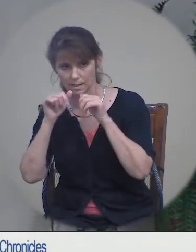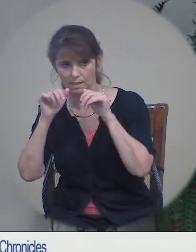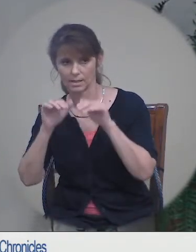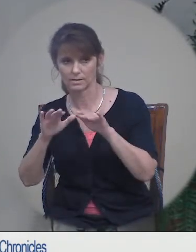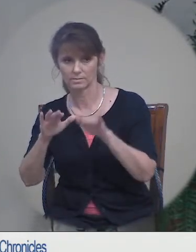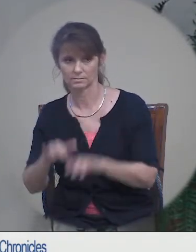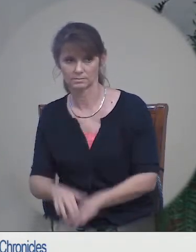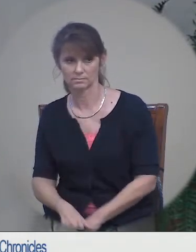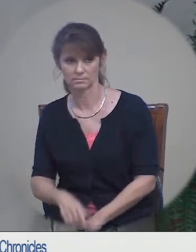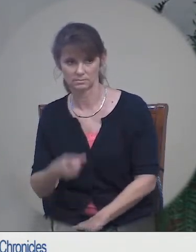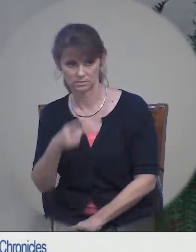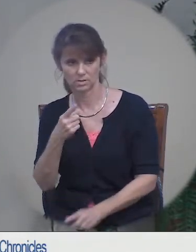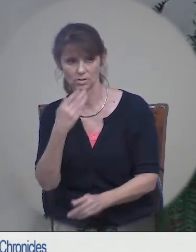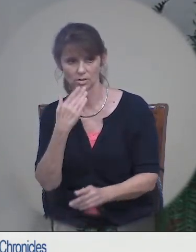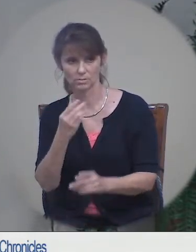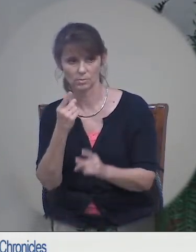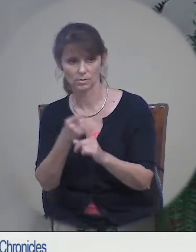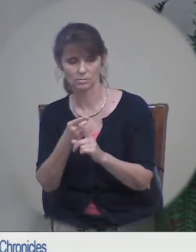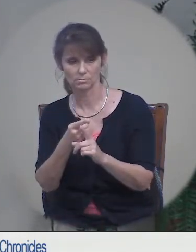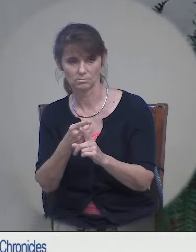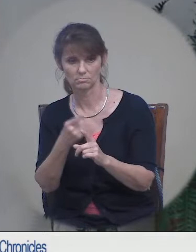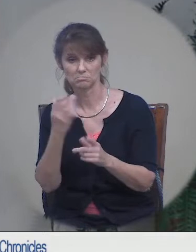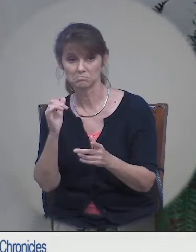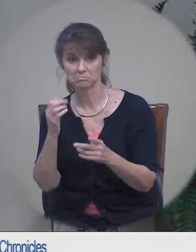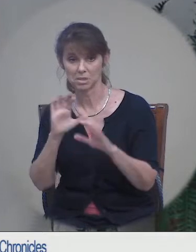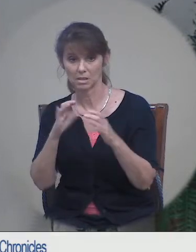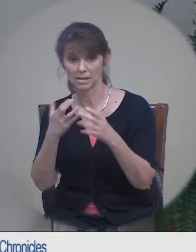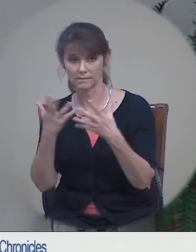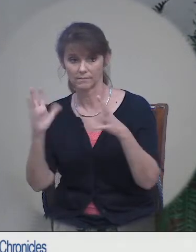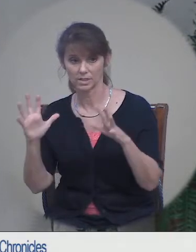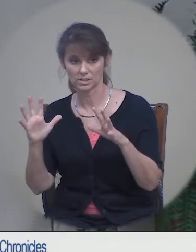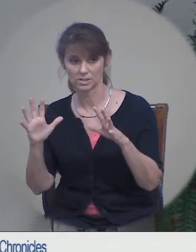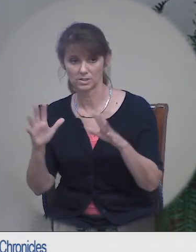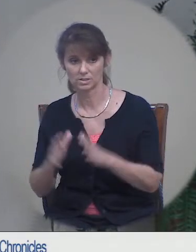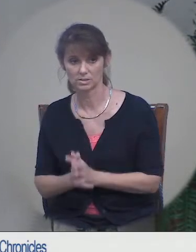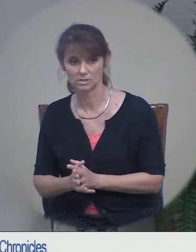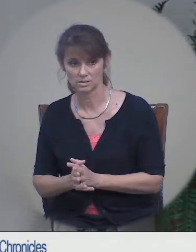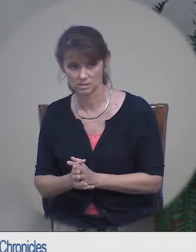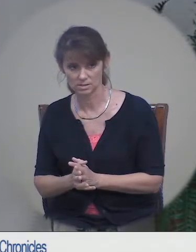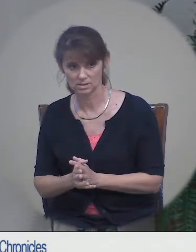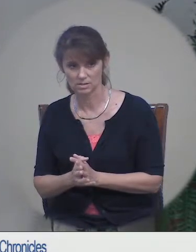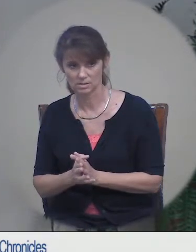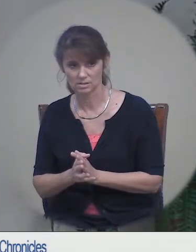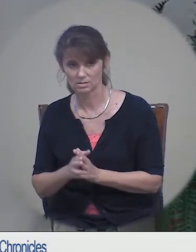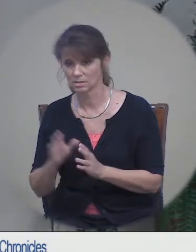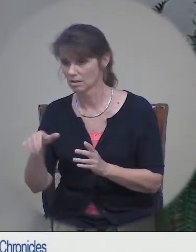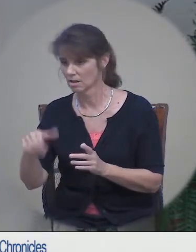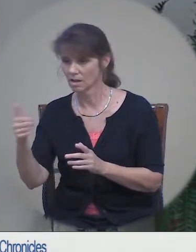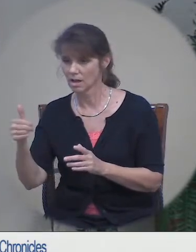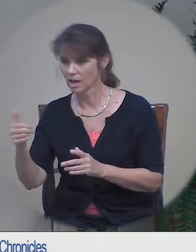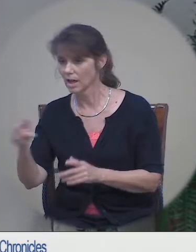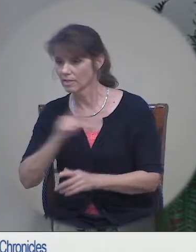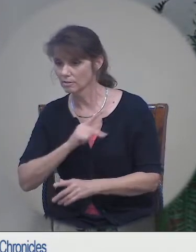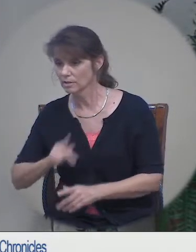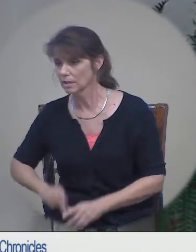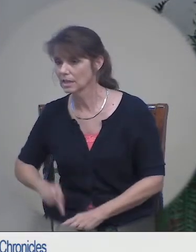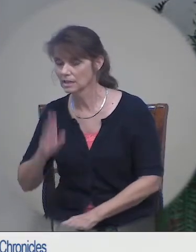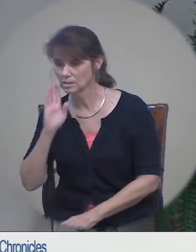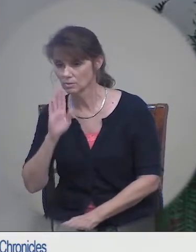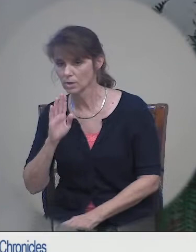it. Good point. So with that being said, we'll end there tonight. We'll look at the rest of Sennacherib and how he besieges